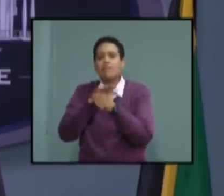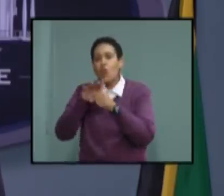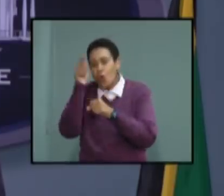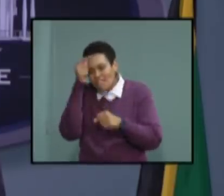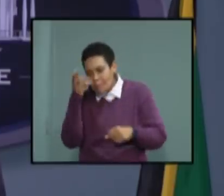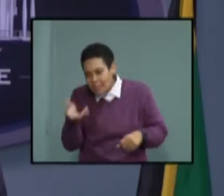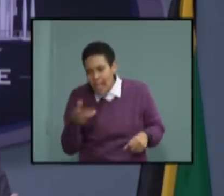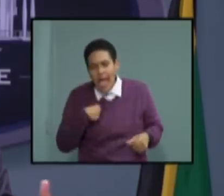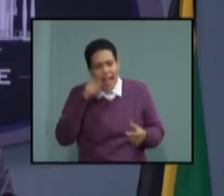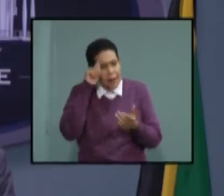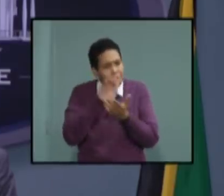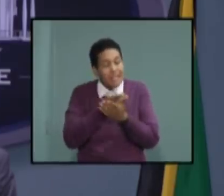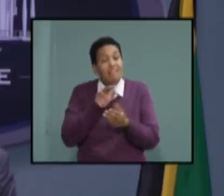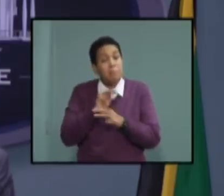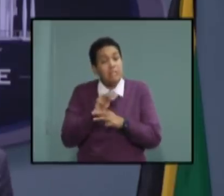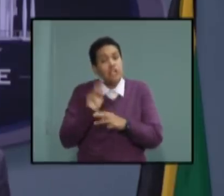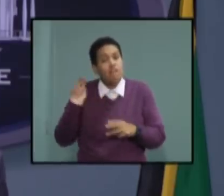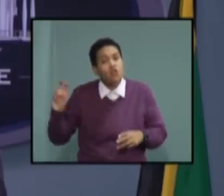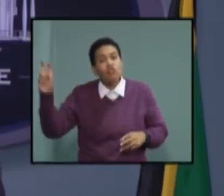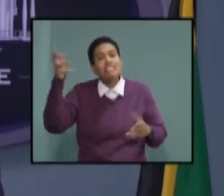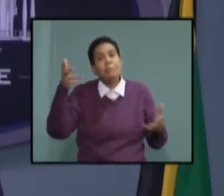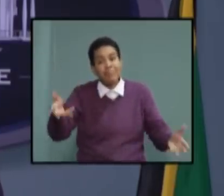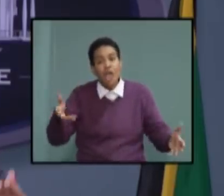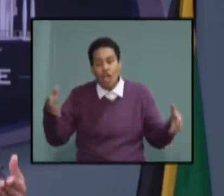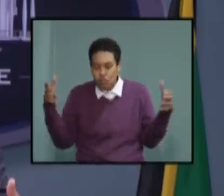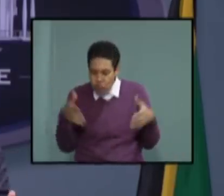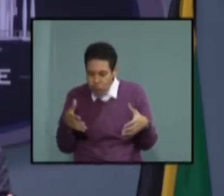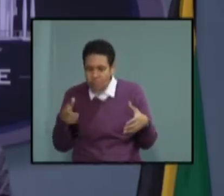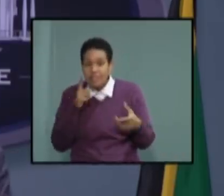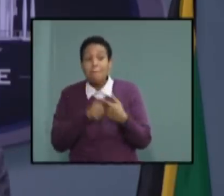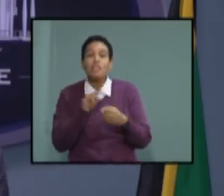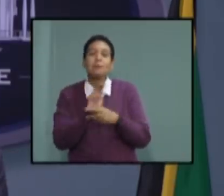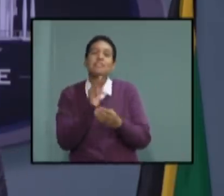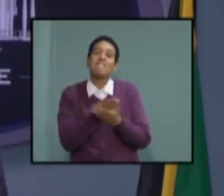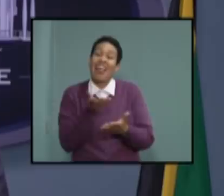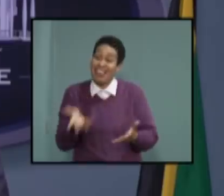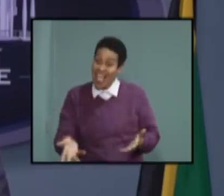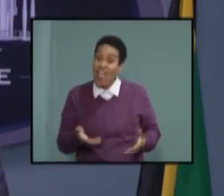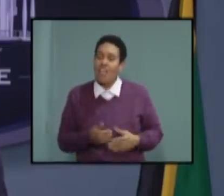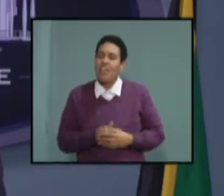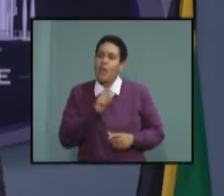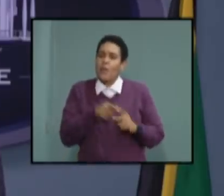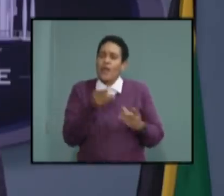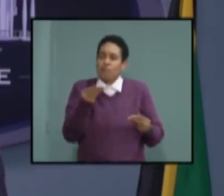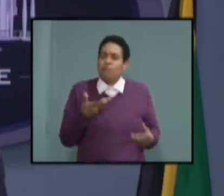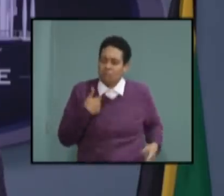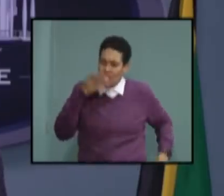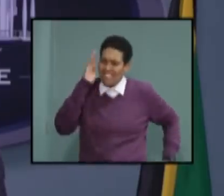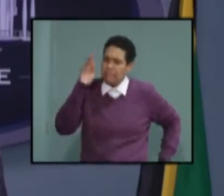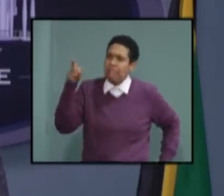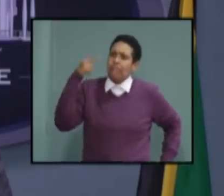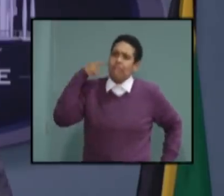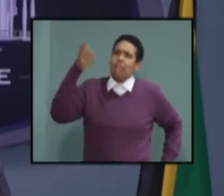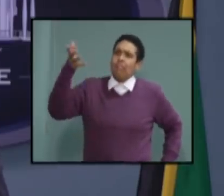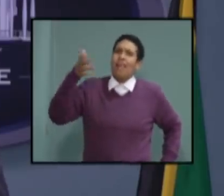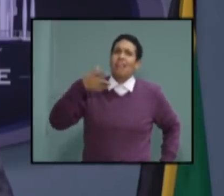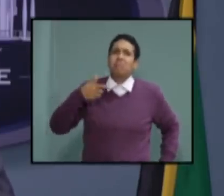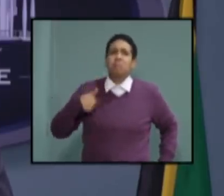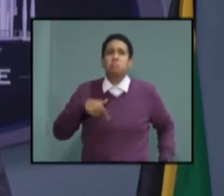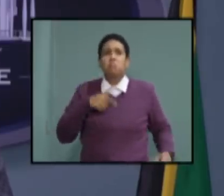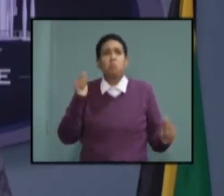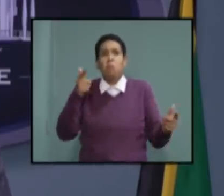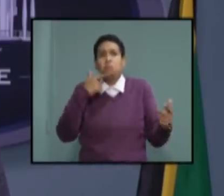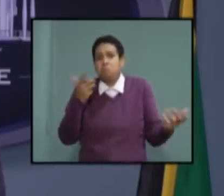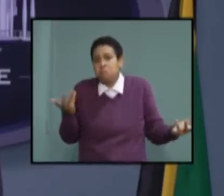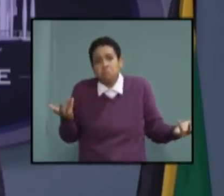on Friday, April 3, he was clear that they would have had to be allowed in. When it came to our attention, we all said,